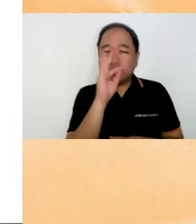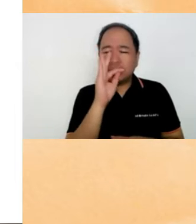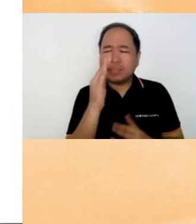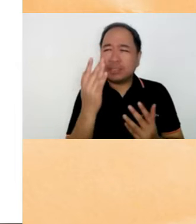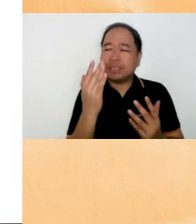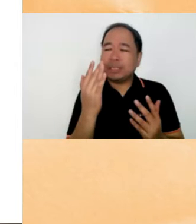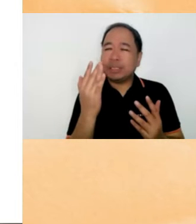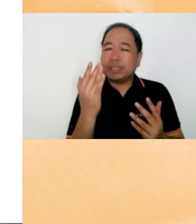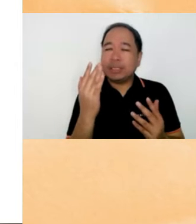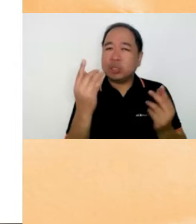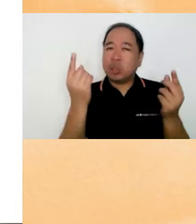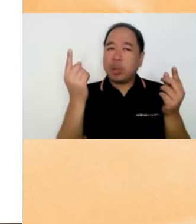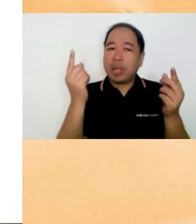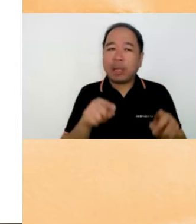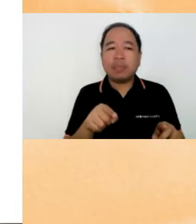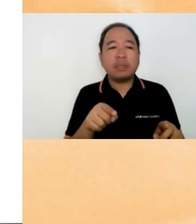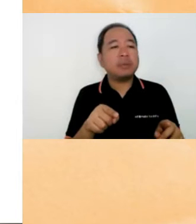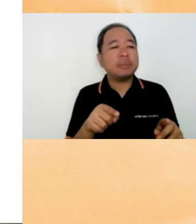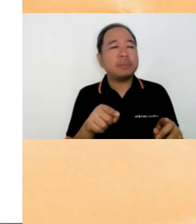reinforce the things